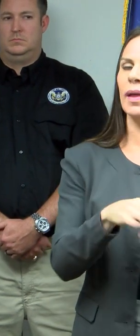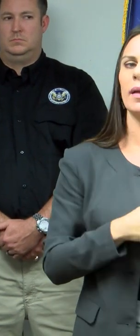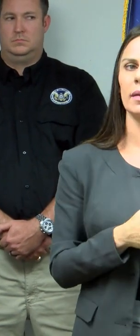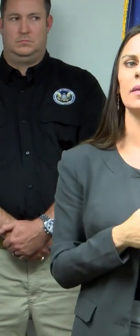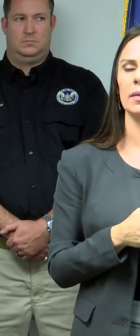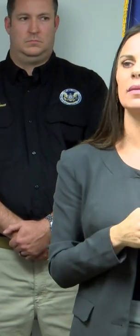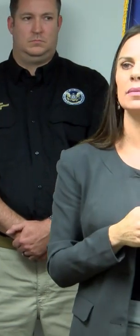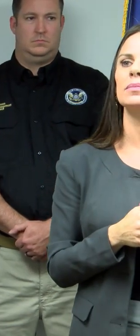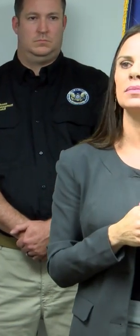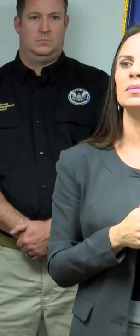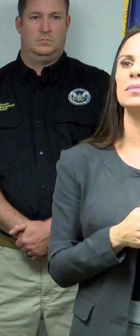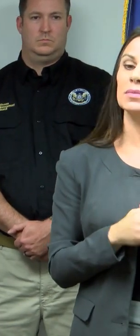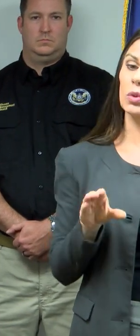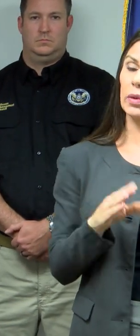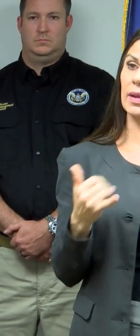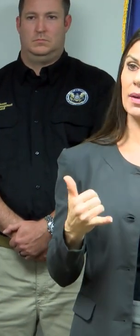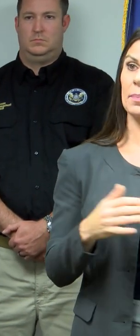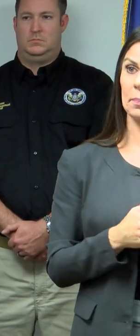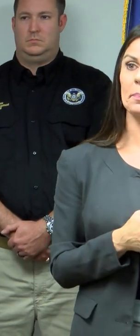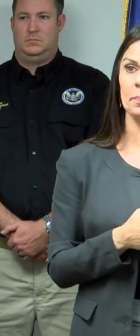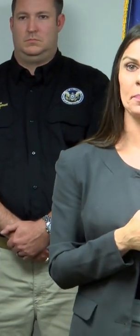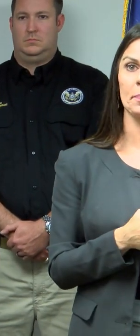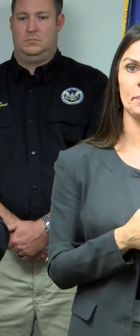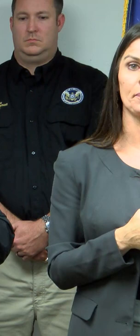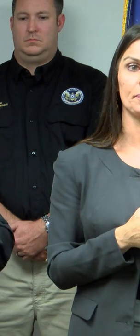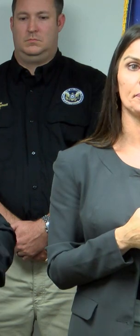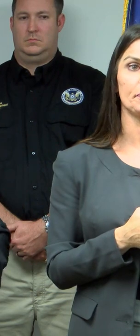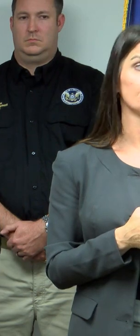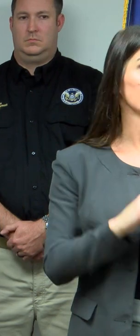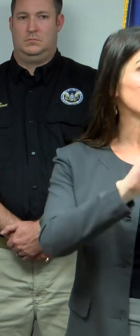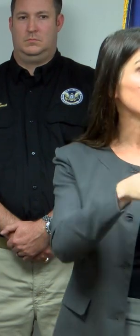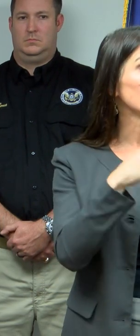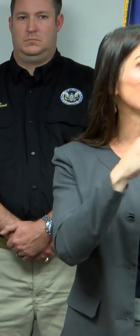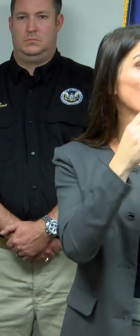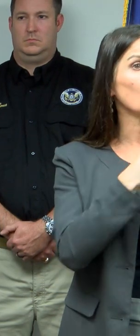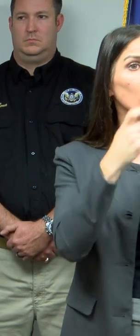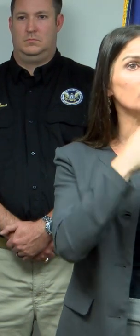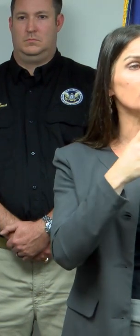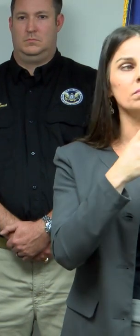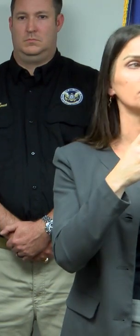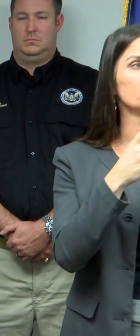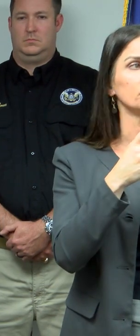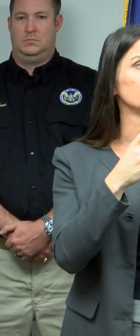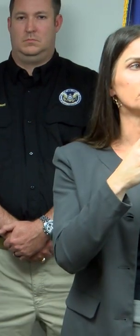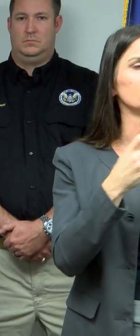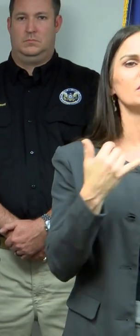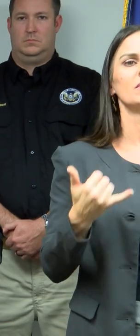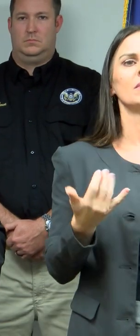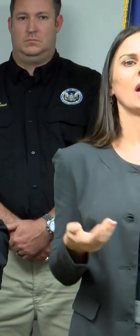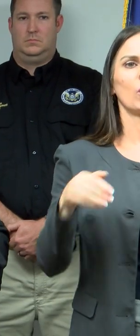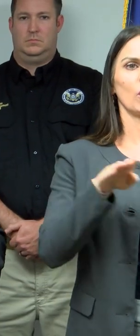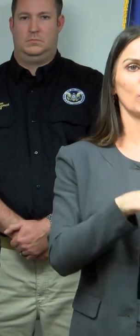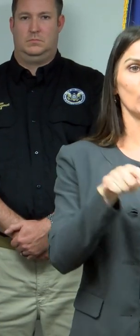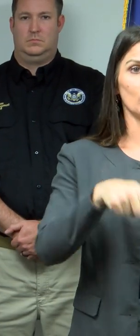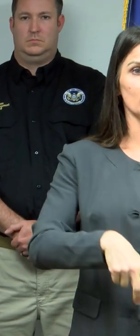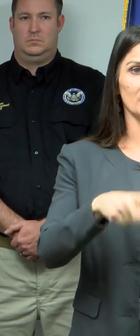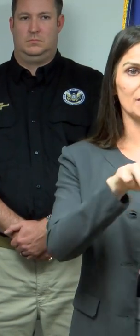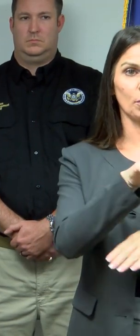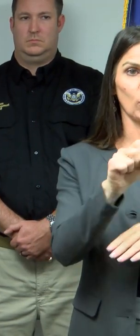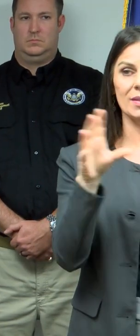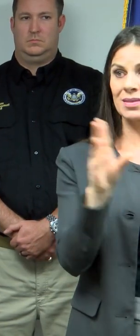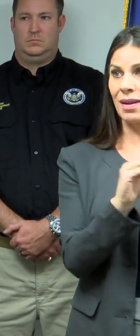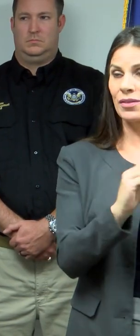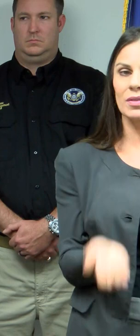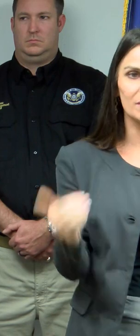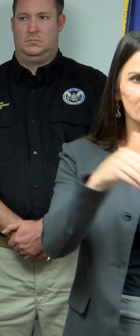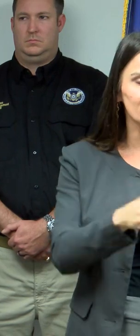we are up to that task at this point. Yeah. Any other questions? So with that, and I will conclude this press conference. And once again, I just wanted